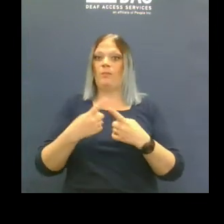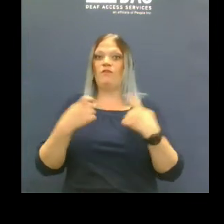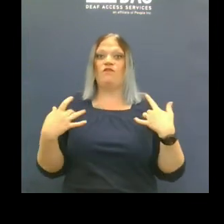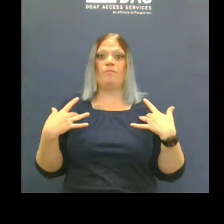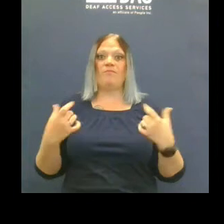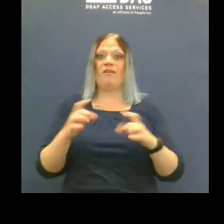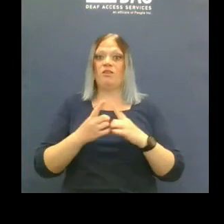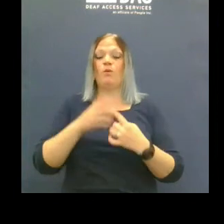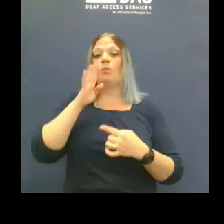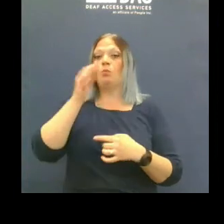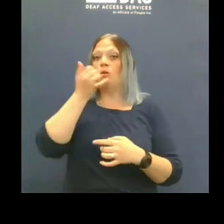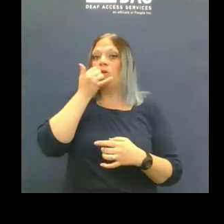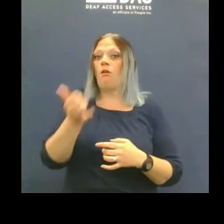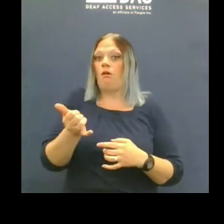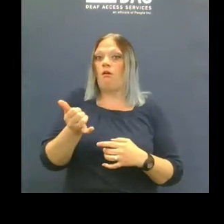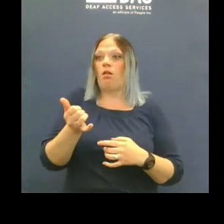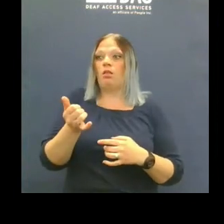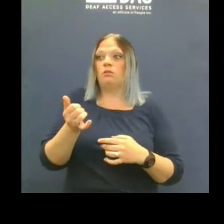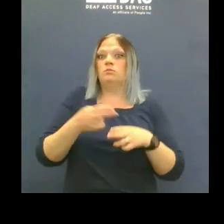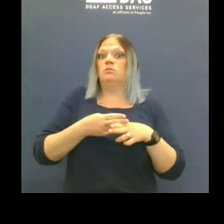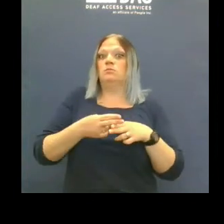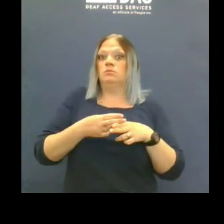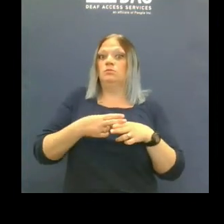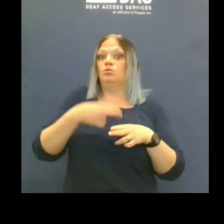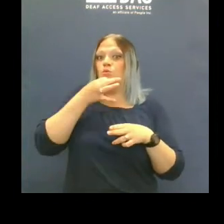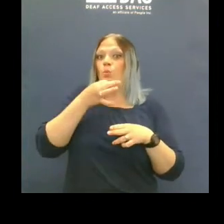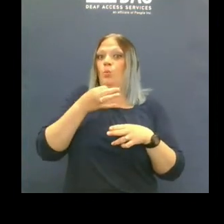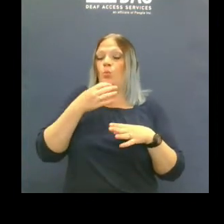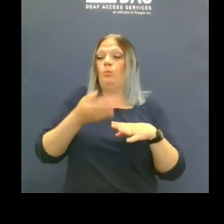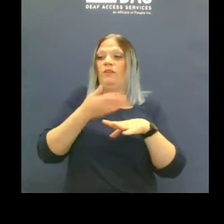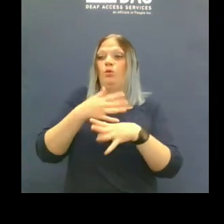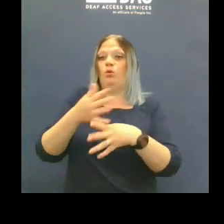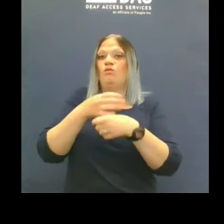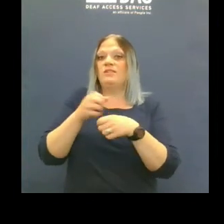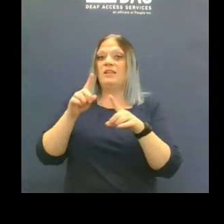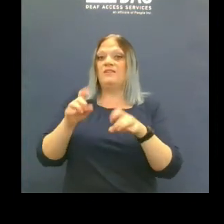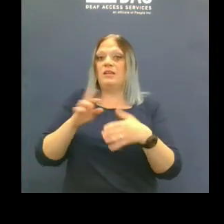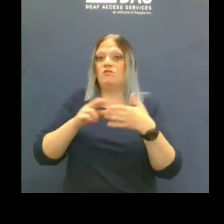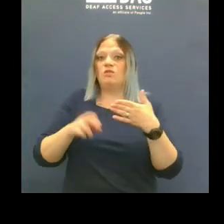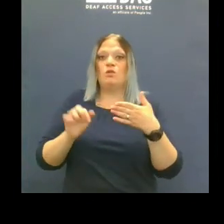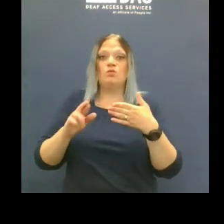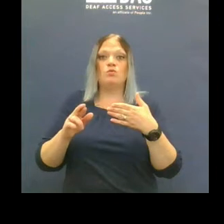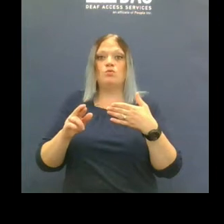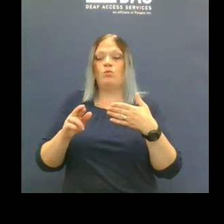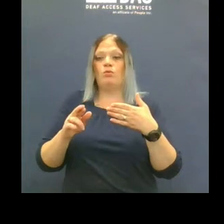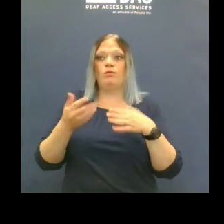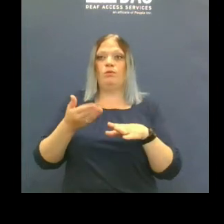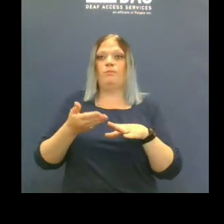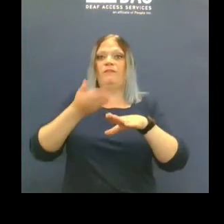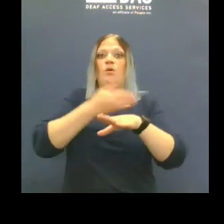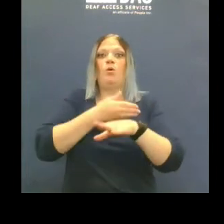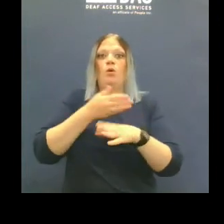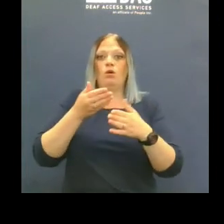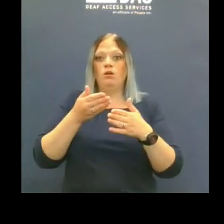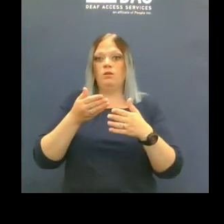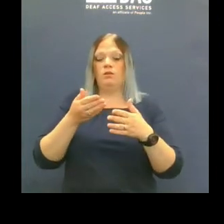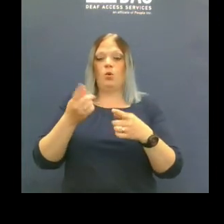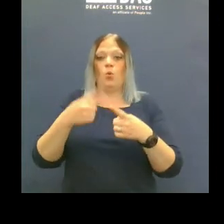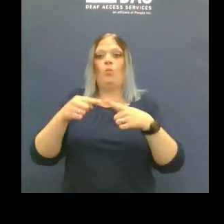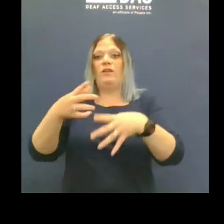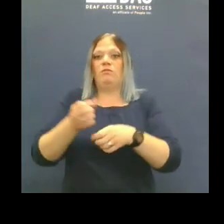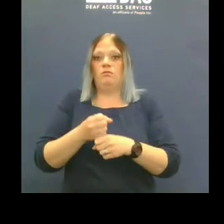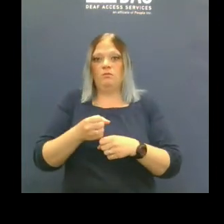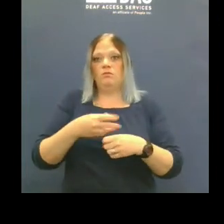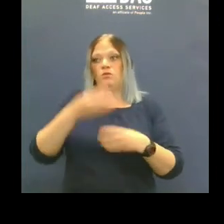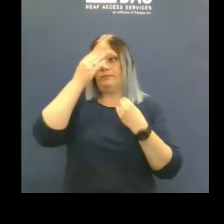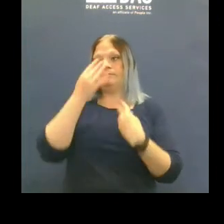department will be calling you very, very soon before you receive your test result, or even before you receive your self-result, and tell